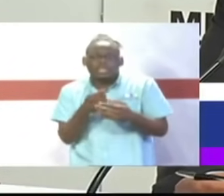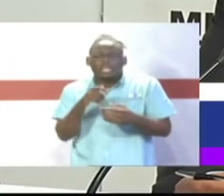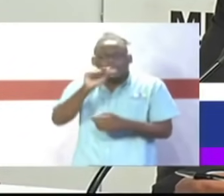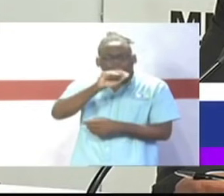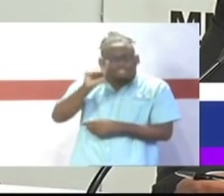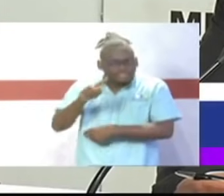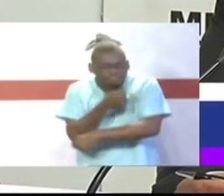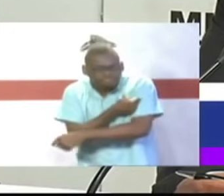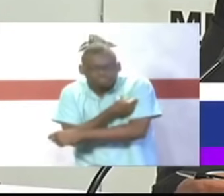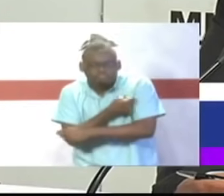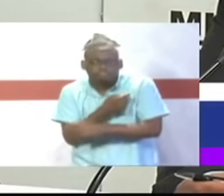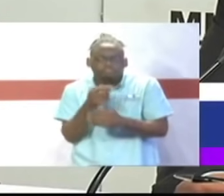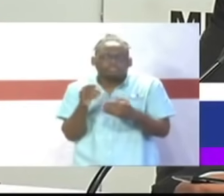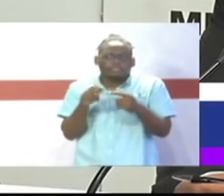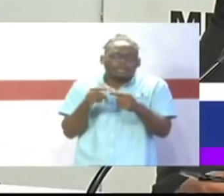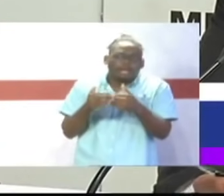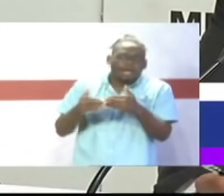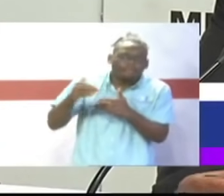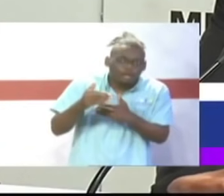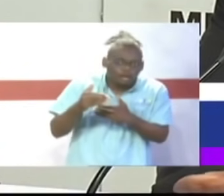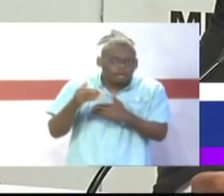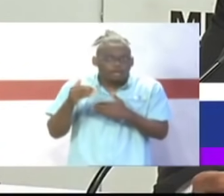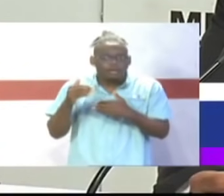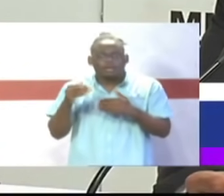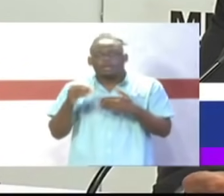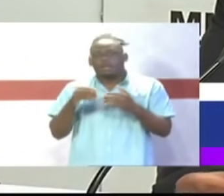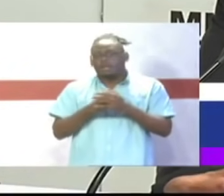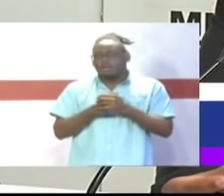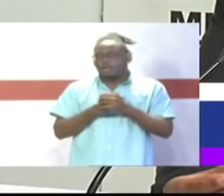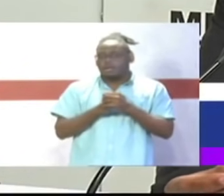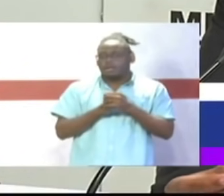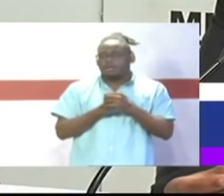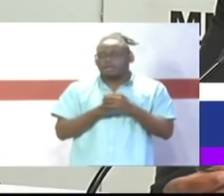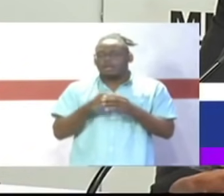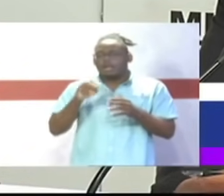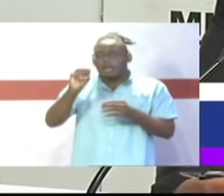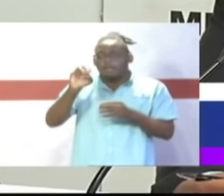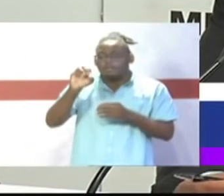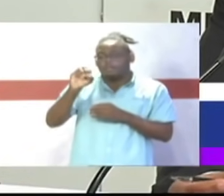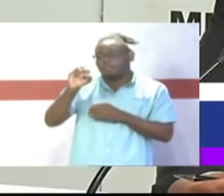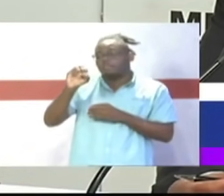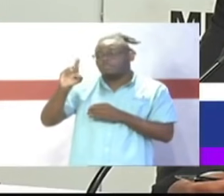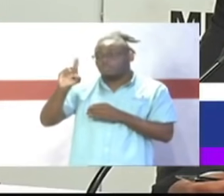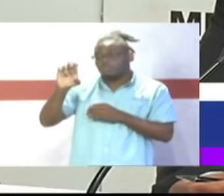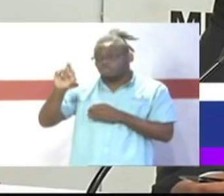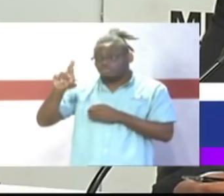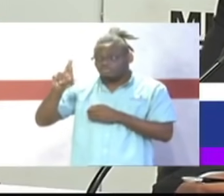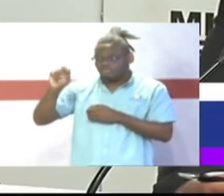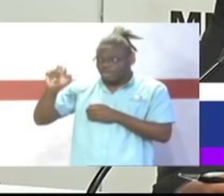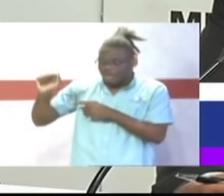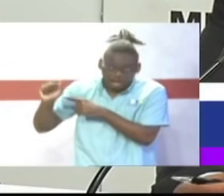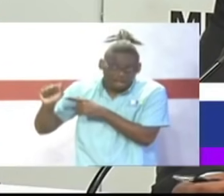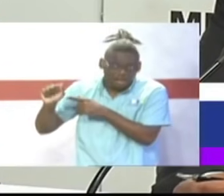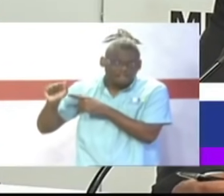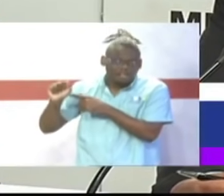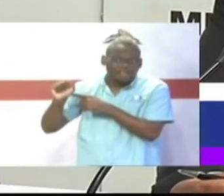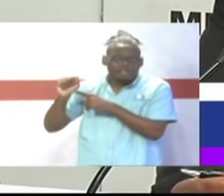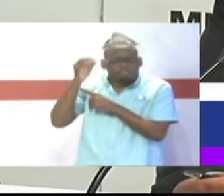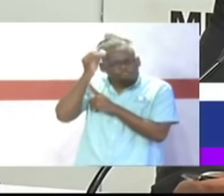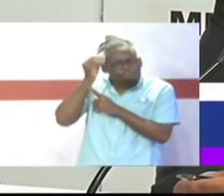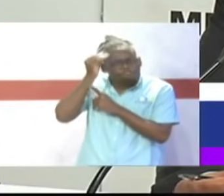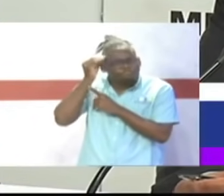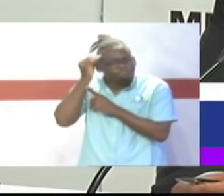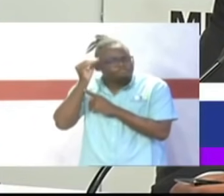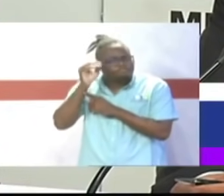primary doses, we will consider AstraZeneca followed by Pfizer in that instance where the AstraZeneca